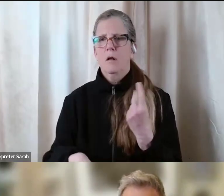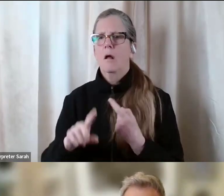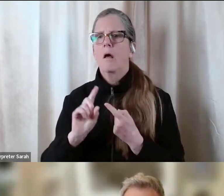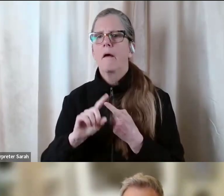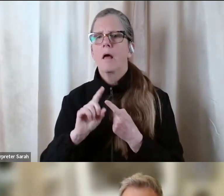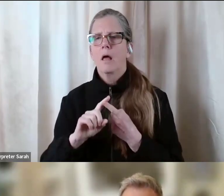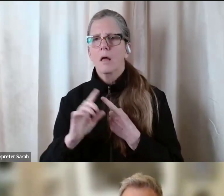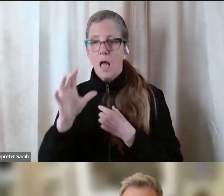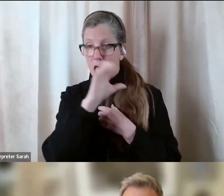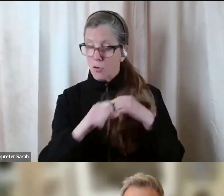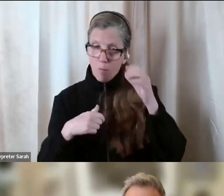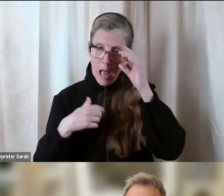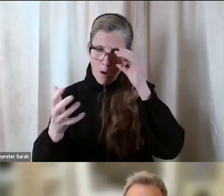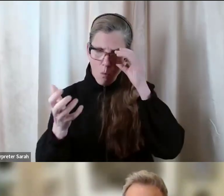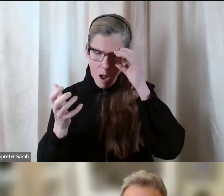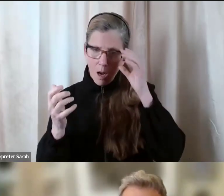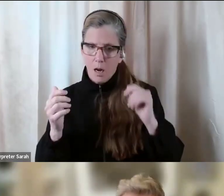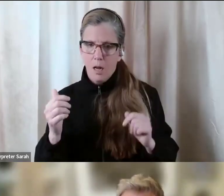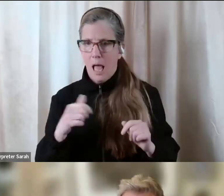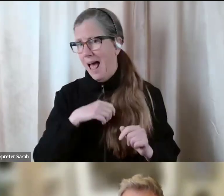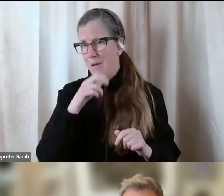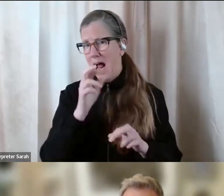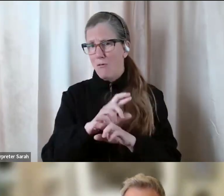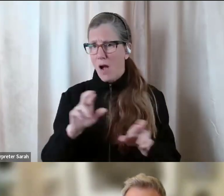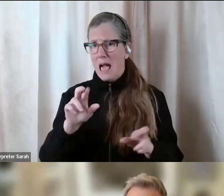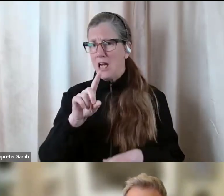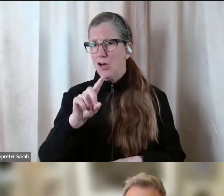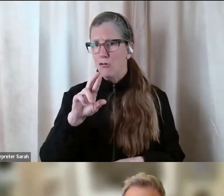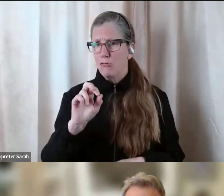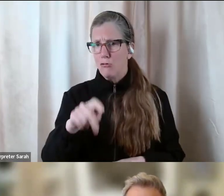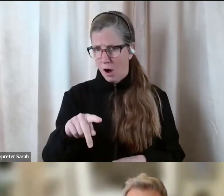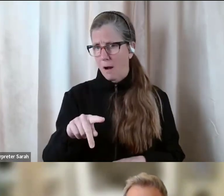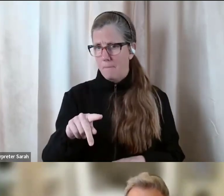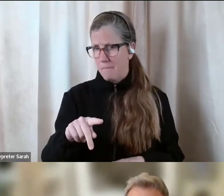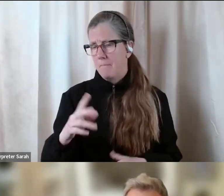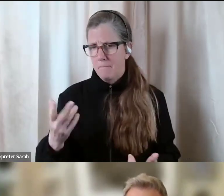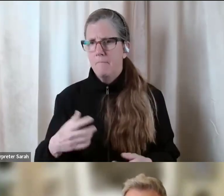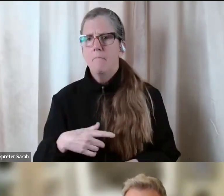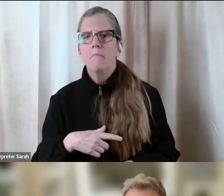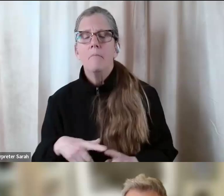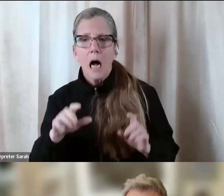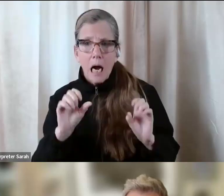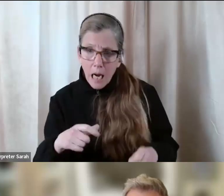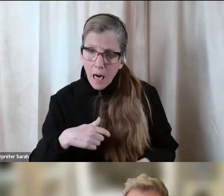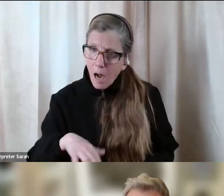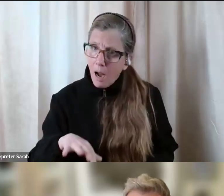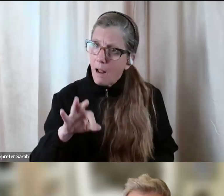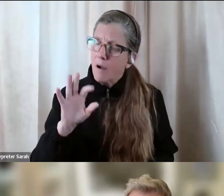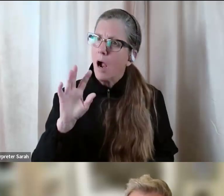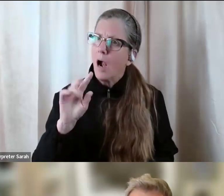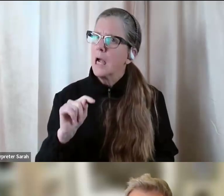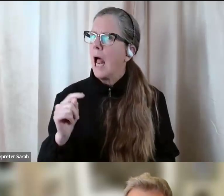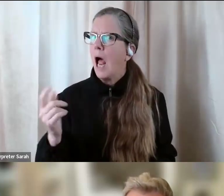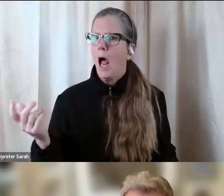assuming that I'm not ready to drop out, but is there any way to find out what kinds of information data